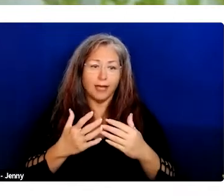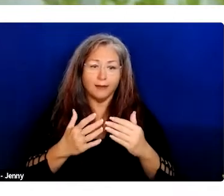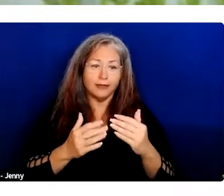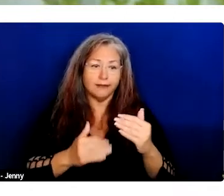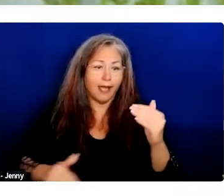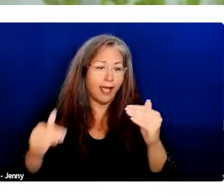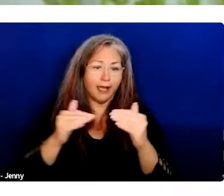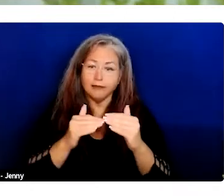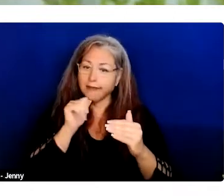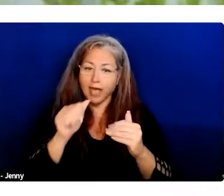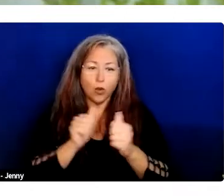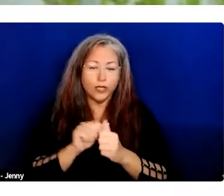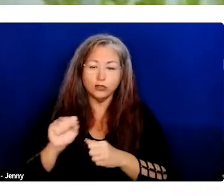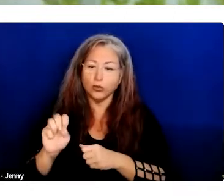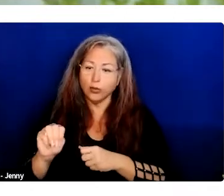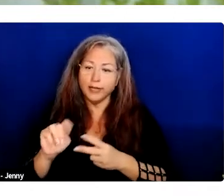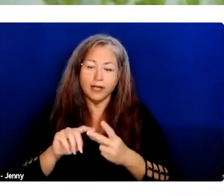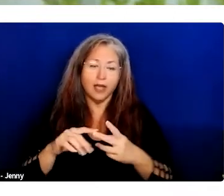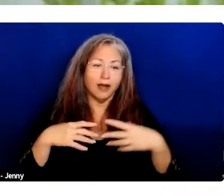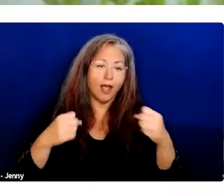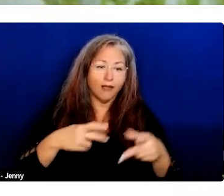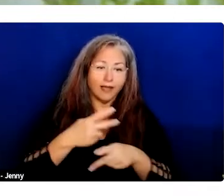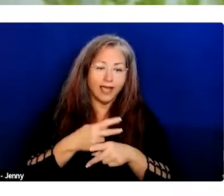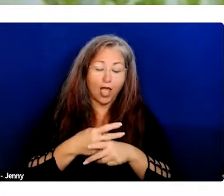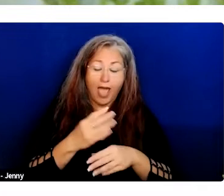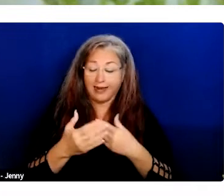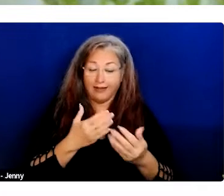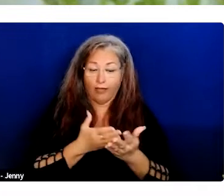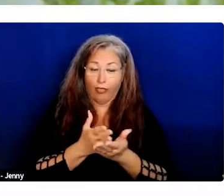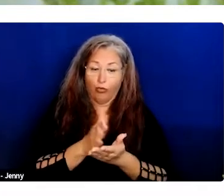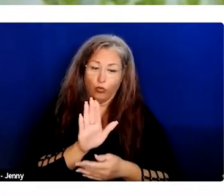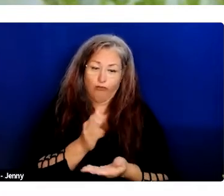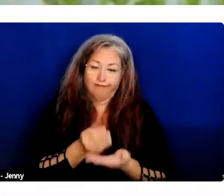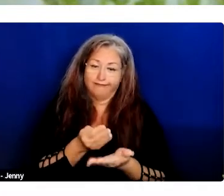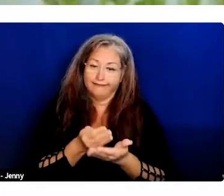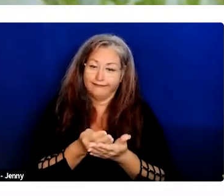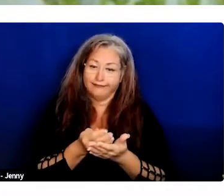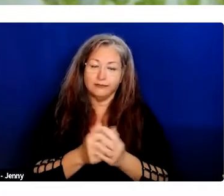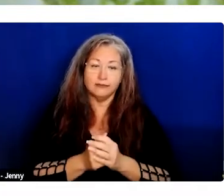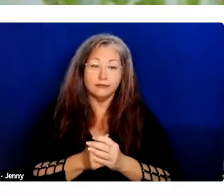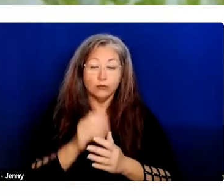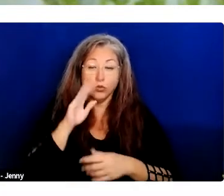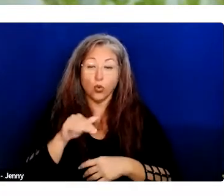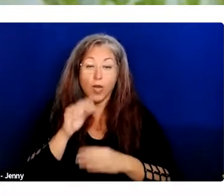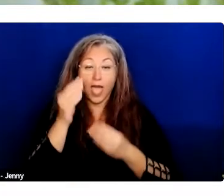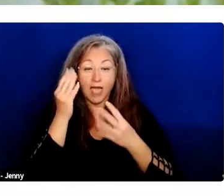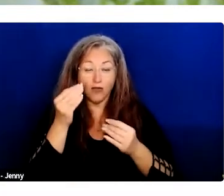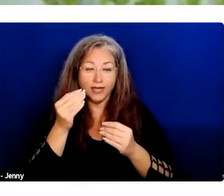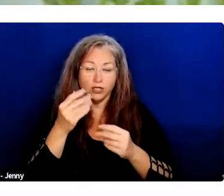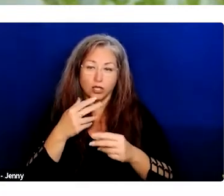media to healthcare, even through personal finance. Our information gets